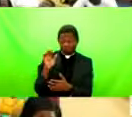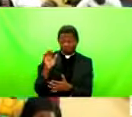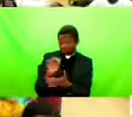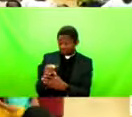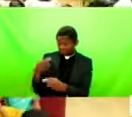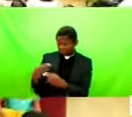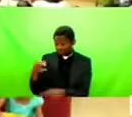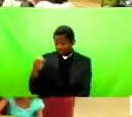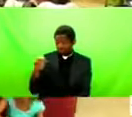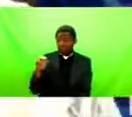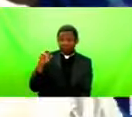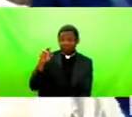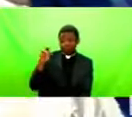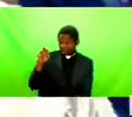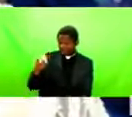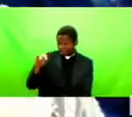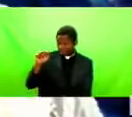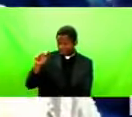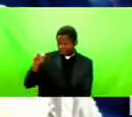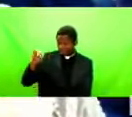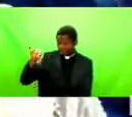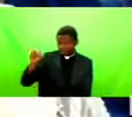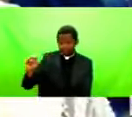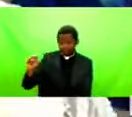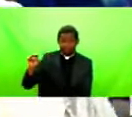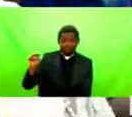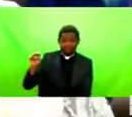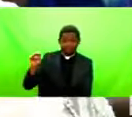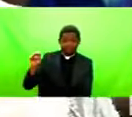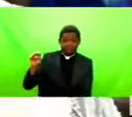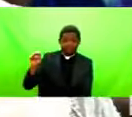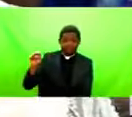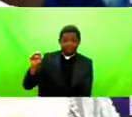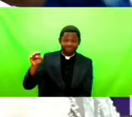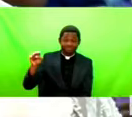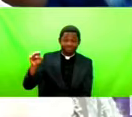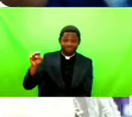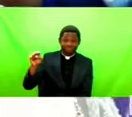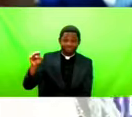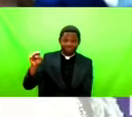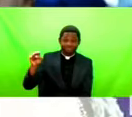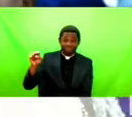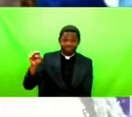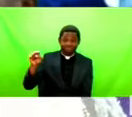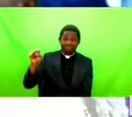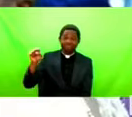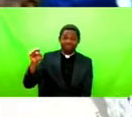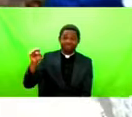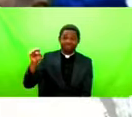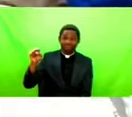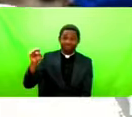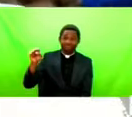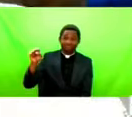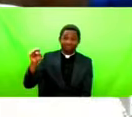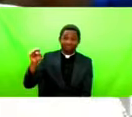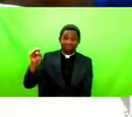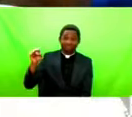Mama Mavis. There is a proverb in Akan say, "Etio enya bebitrea ena